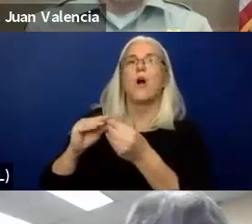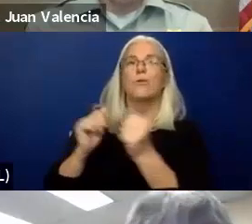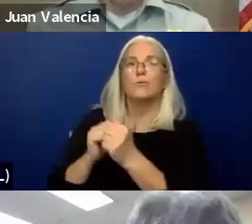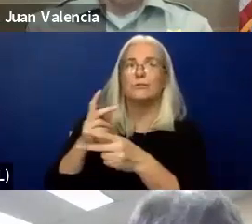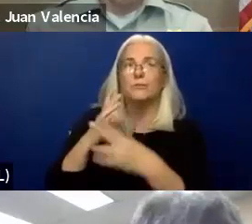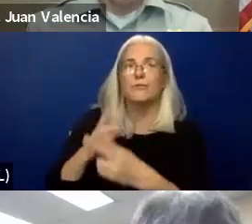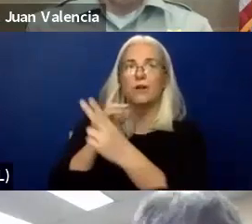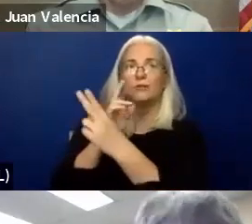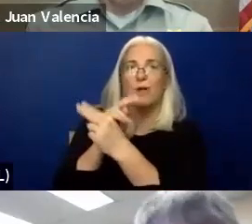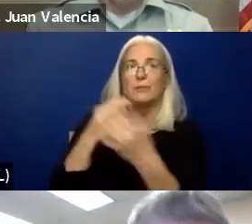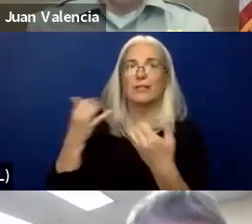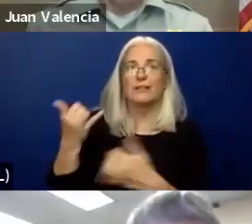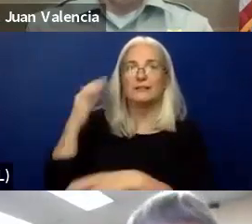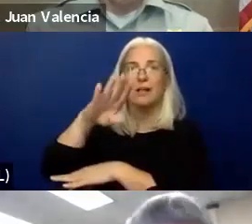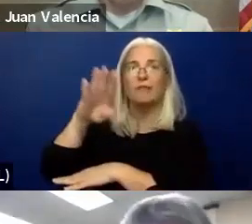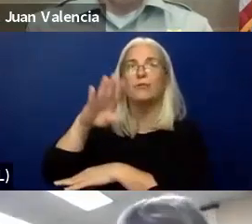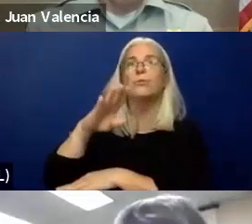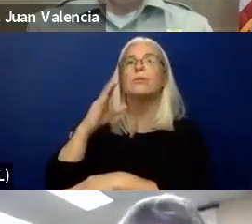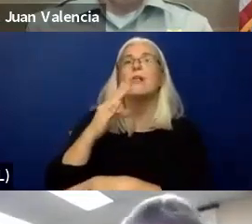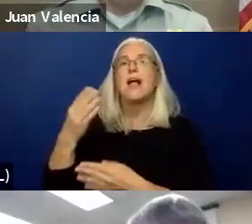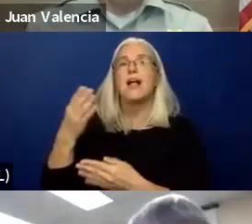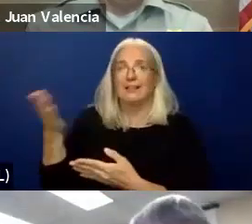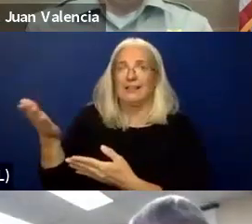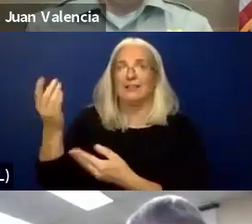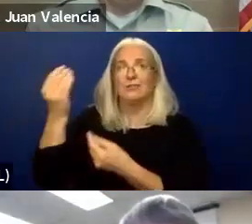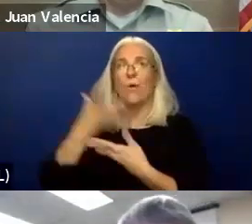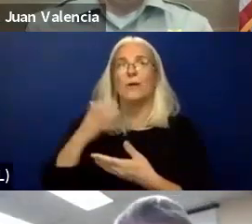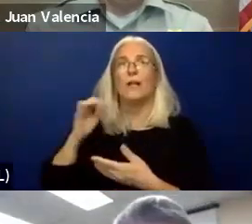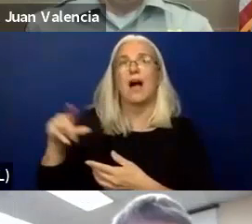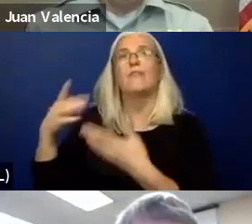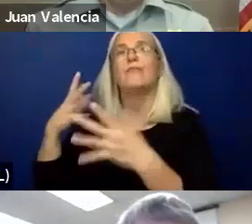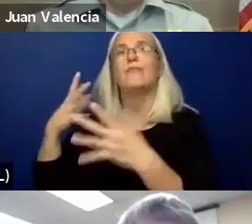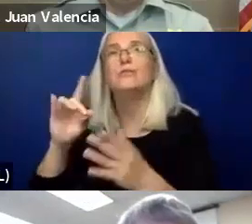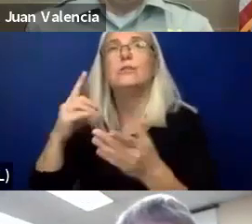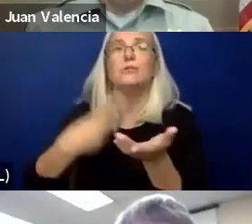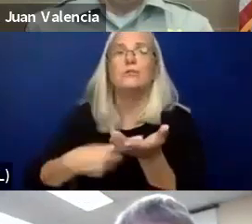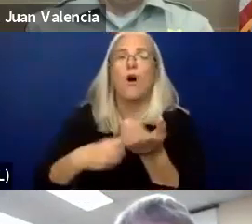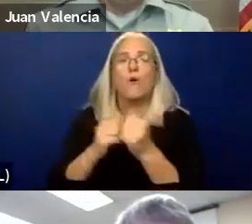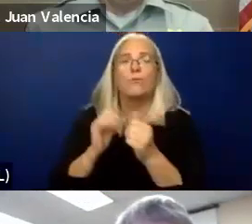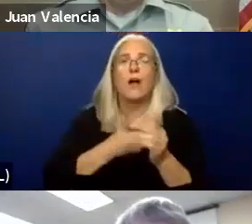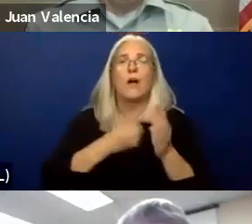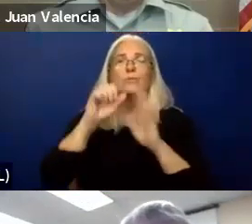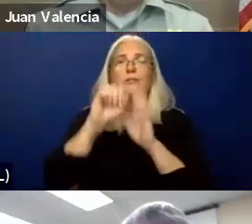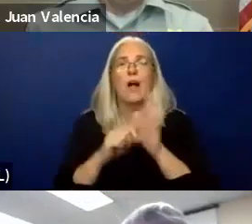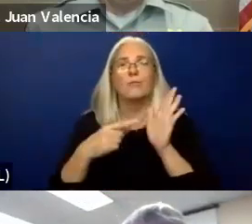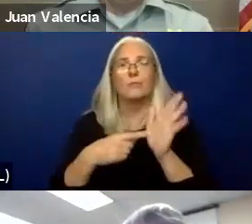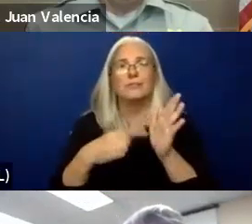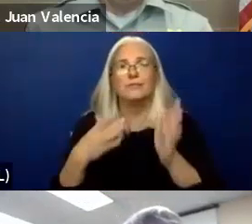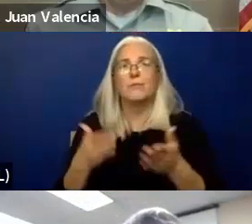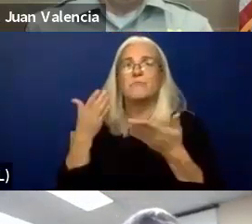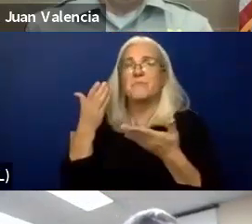had a conversation with some of our state representatives about the possibility or the idea of excising